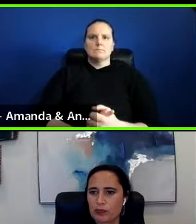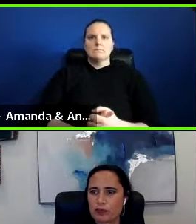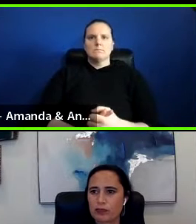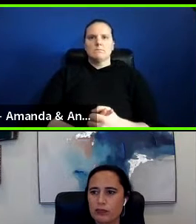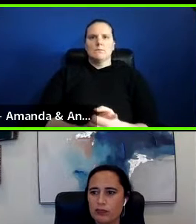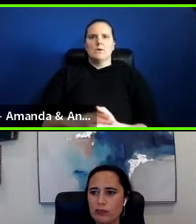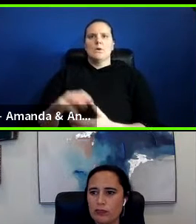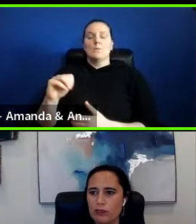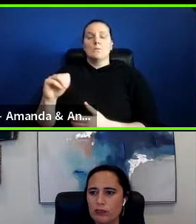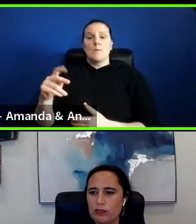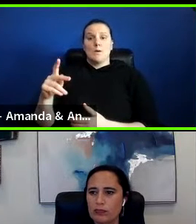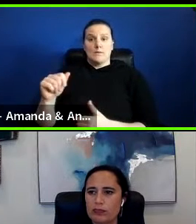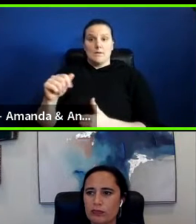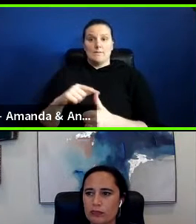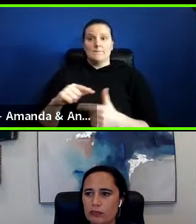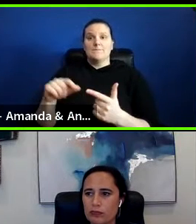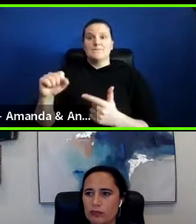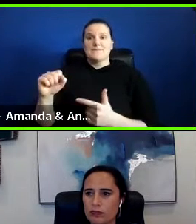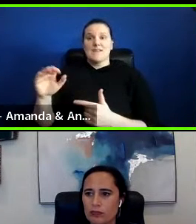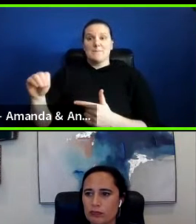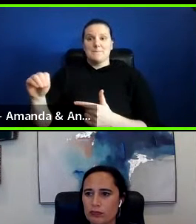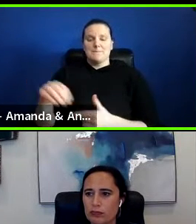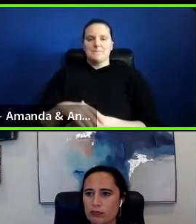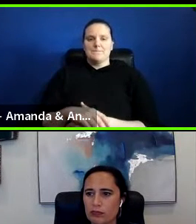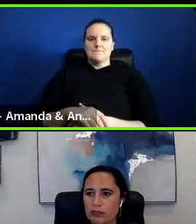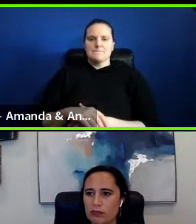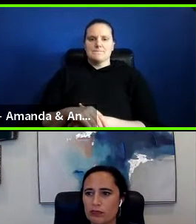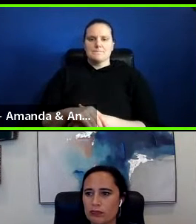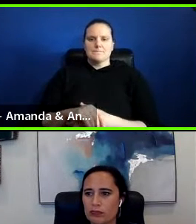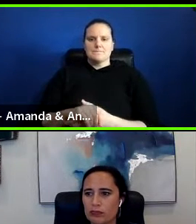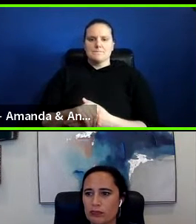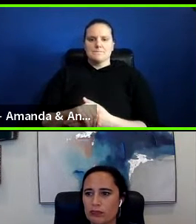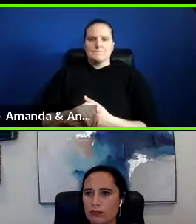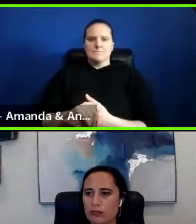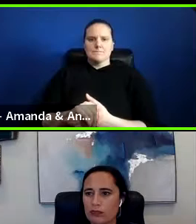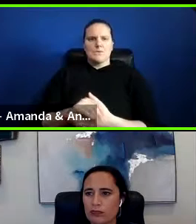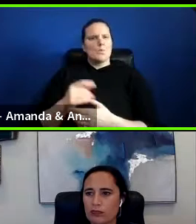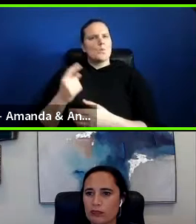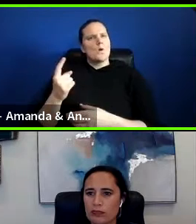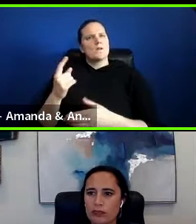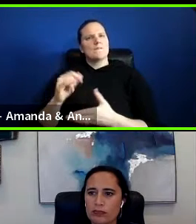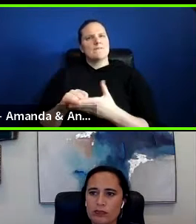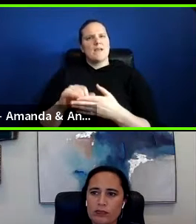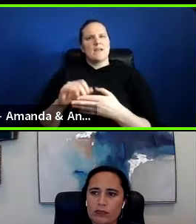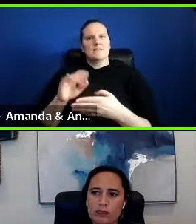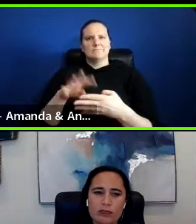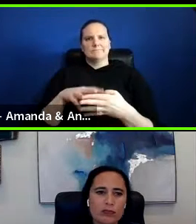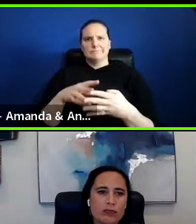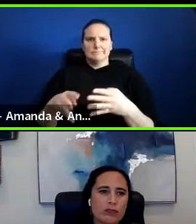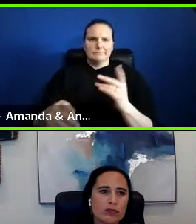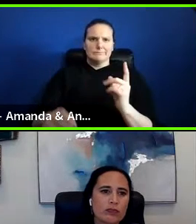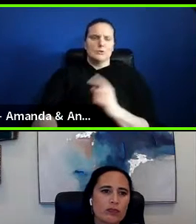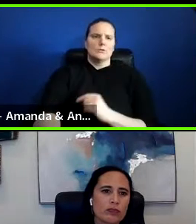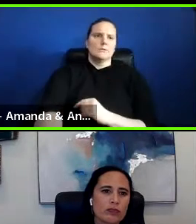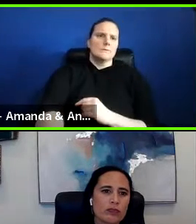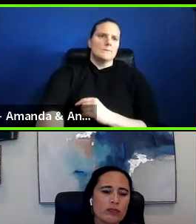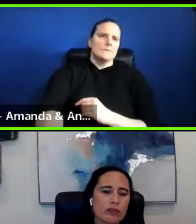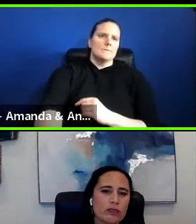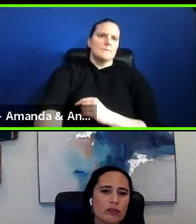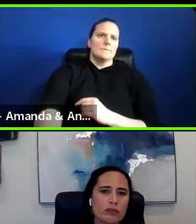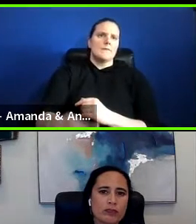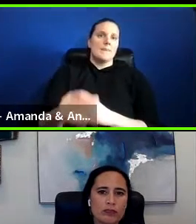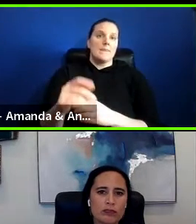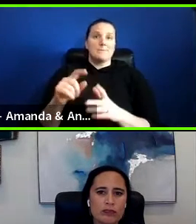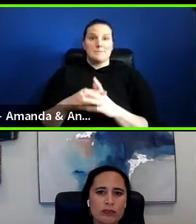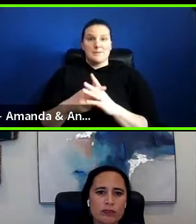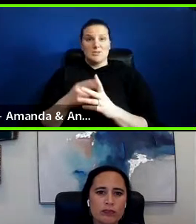Martha and then Sam. Yeah, on that one table that you, at the